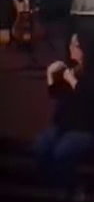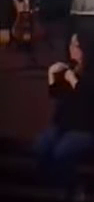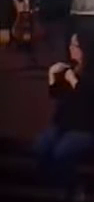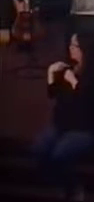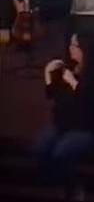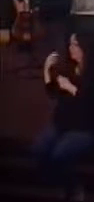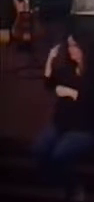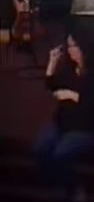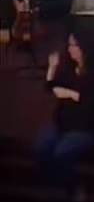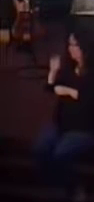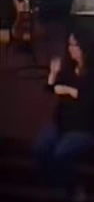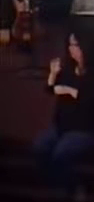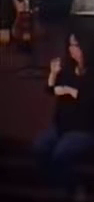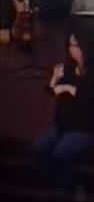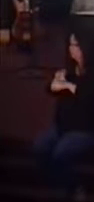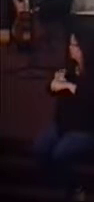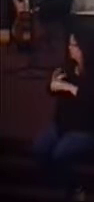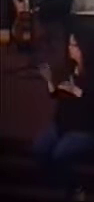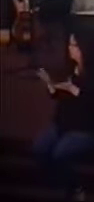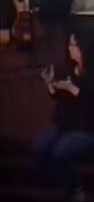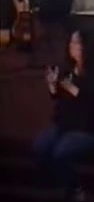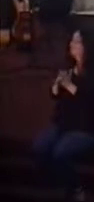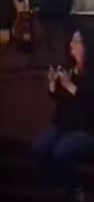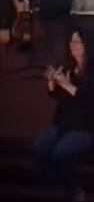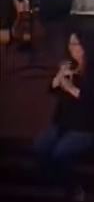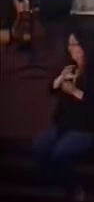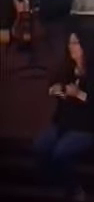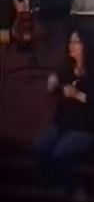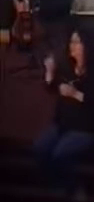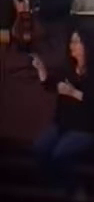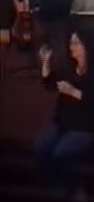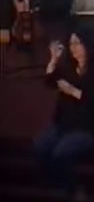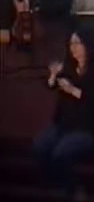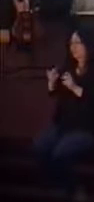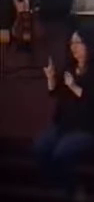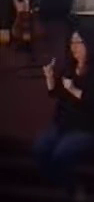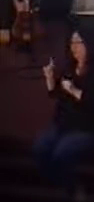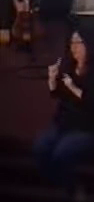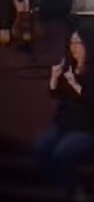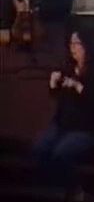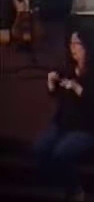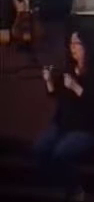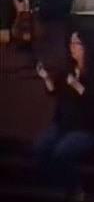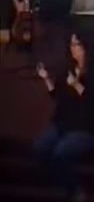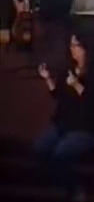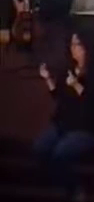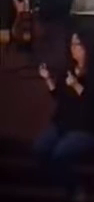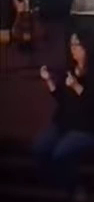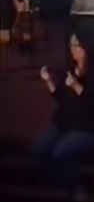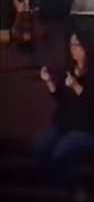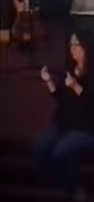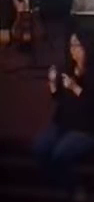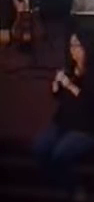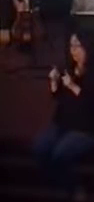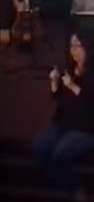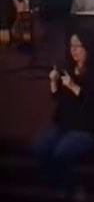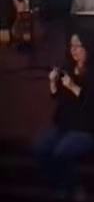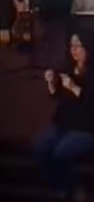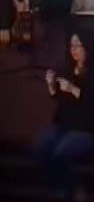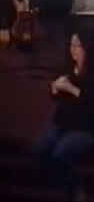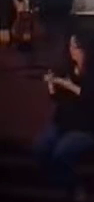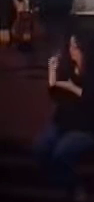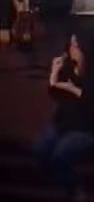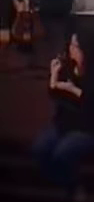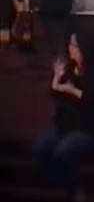of the church is Jesus Christ. He is the one who lays out for us where we should go and what we should do. But we did talk about last